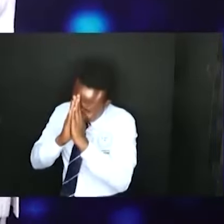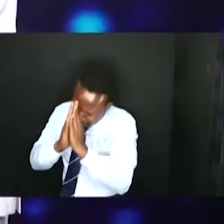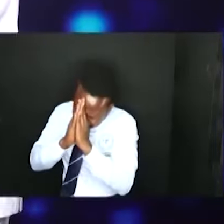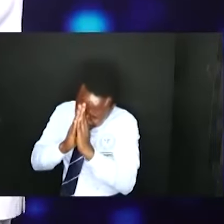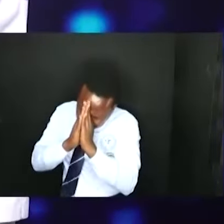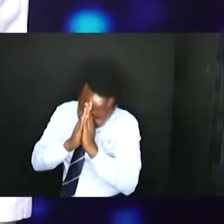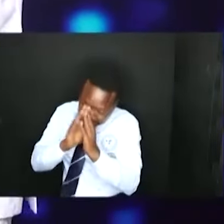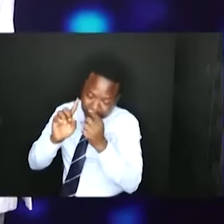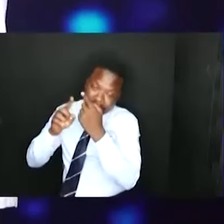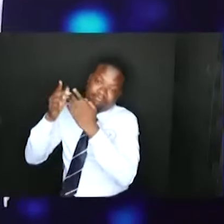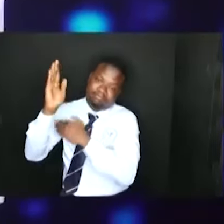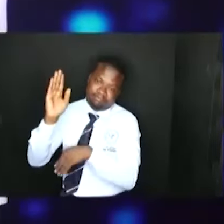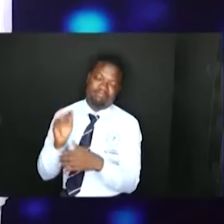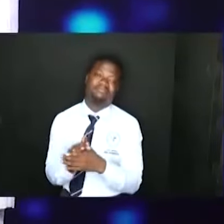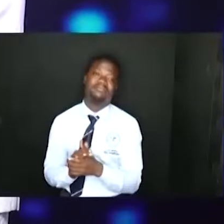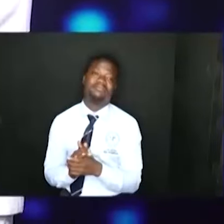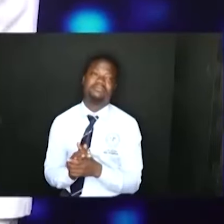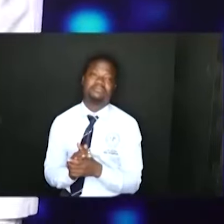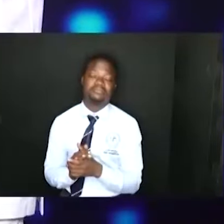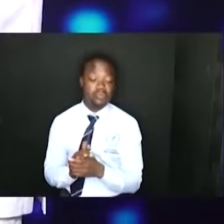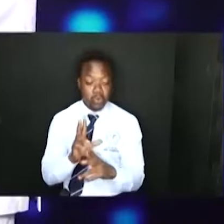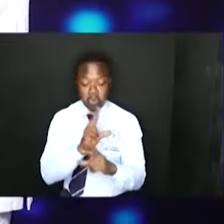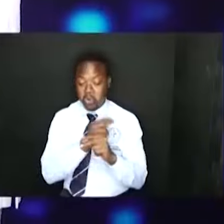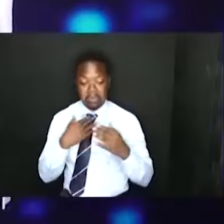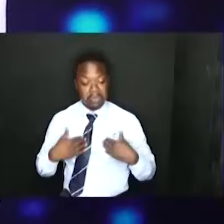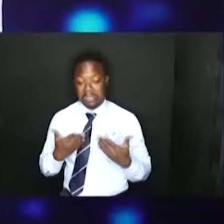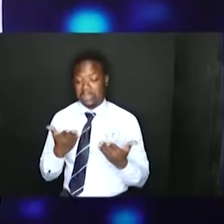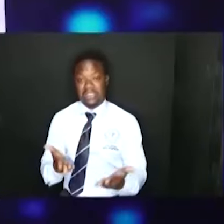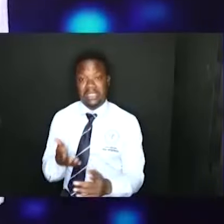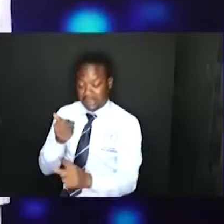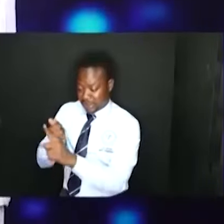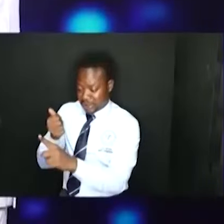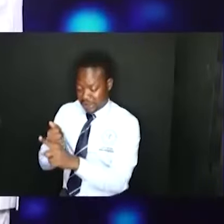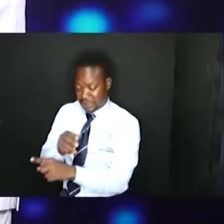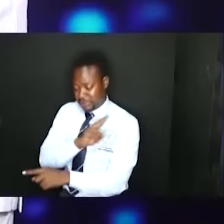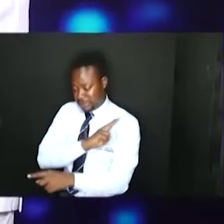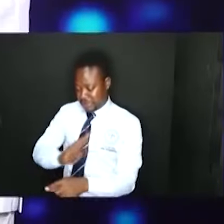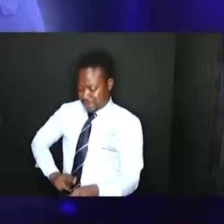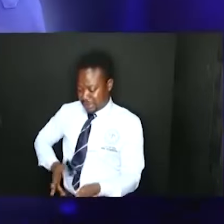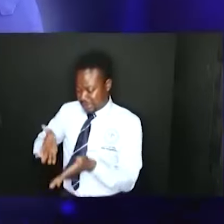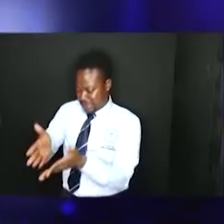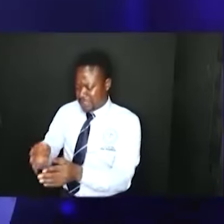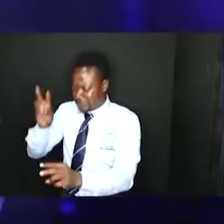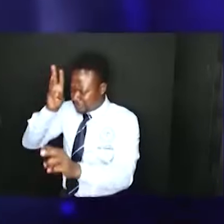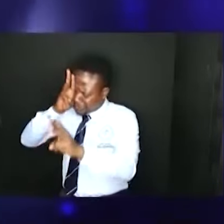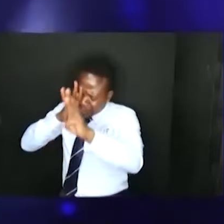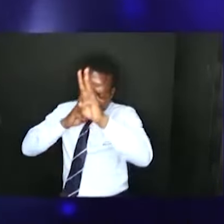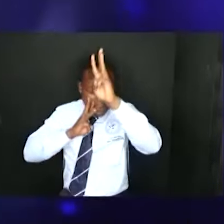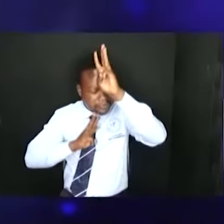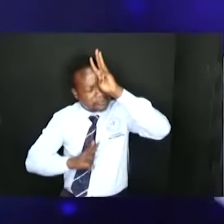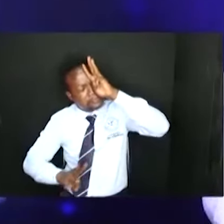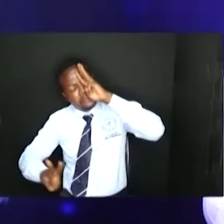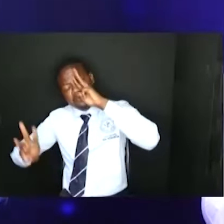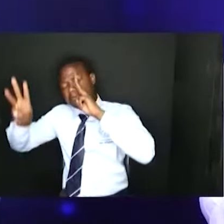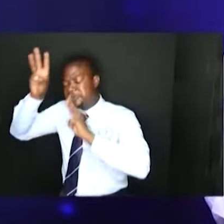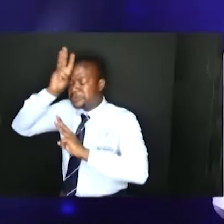kansa awire ho. Now there was no one there. She was actually weeping and praying to the Almighty God. Honum no na